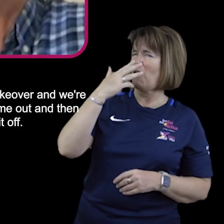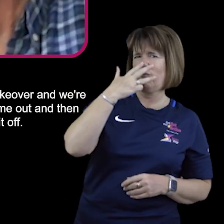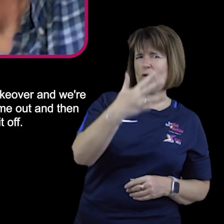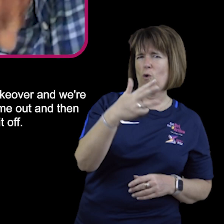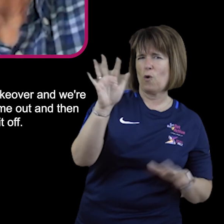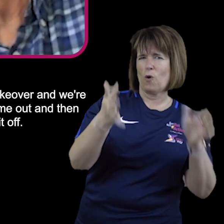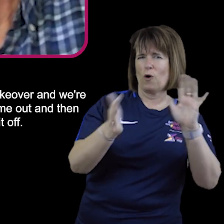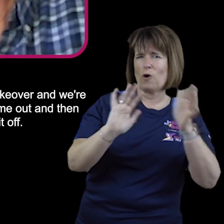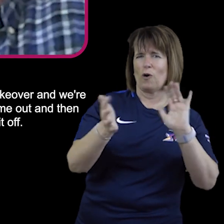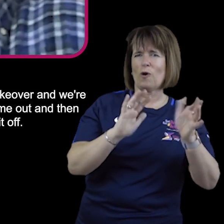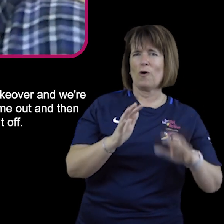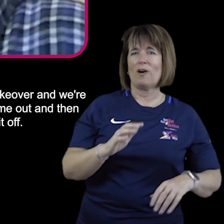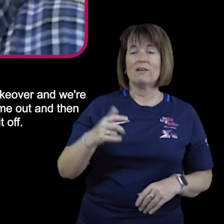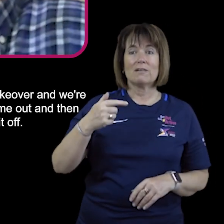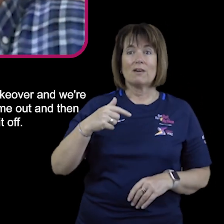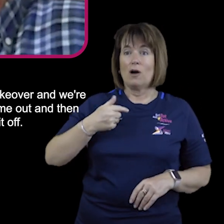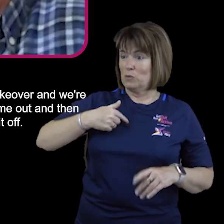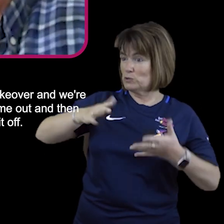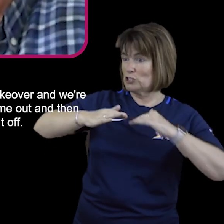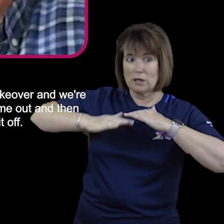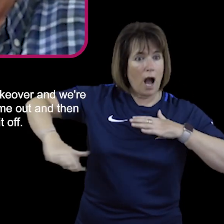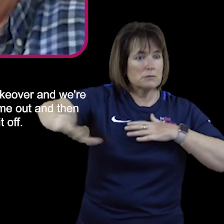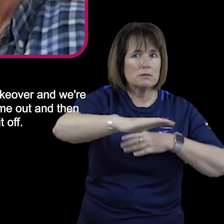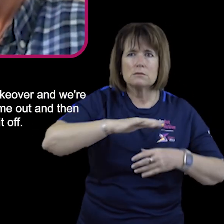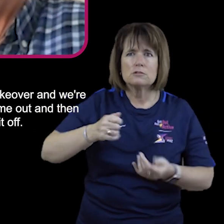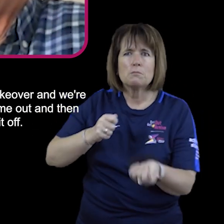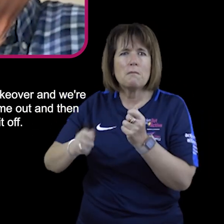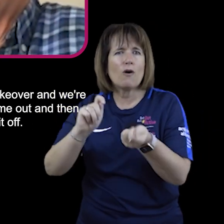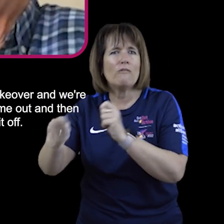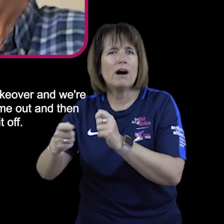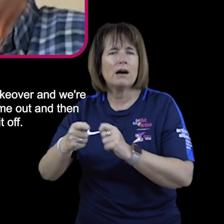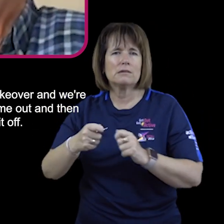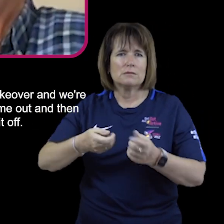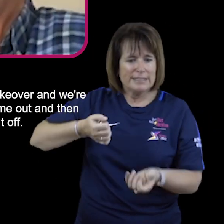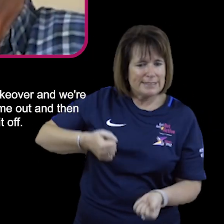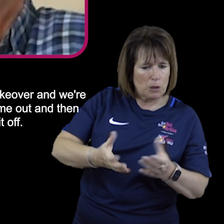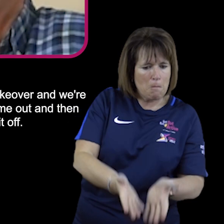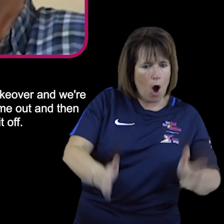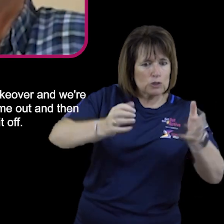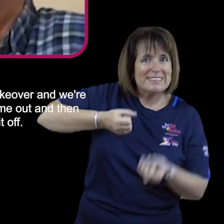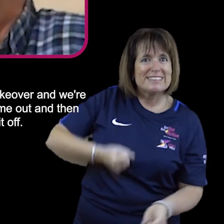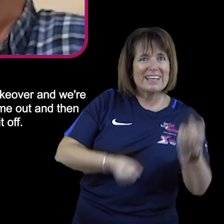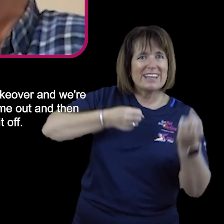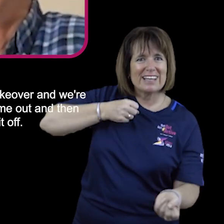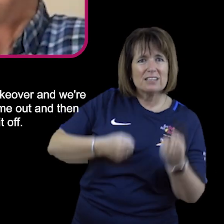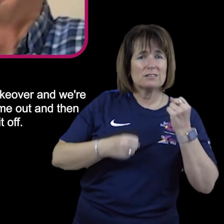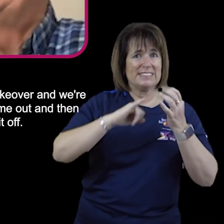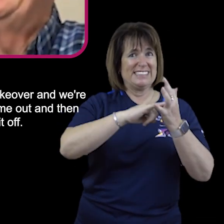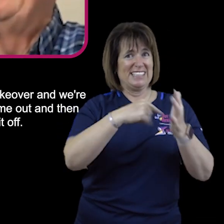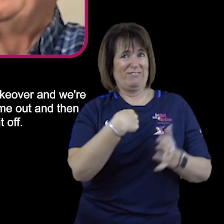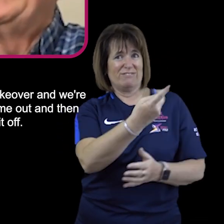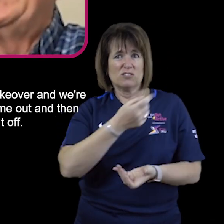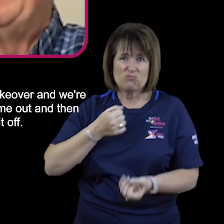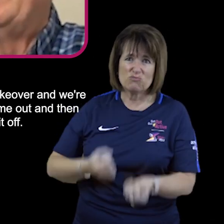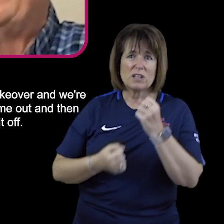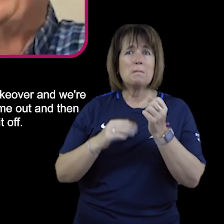He was about 4 at the time, I think. Okay, yeah. And we were doing the